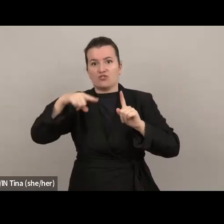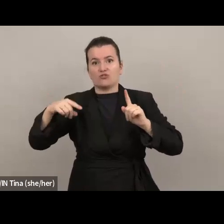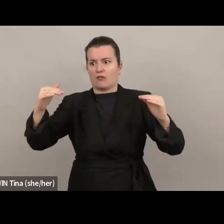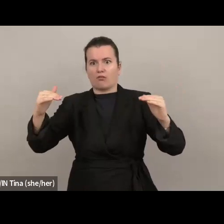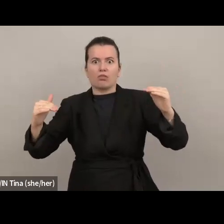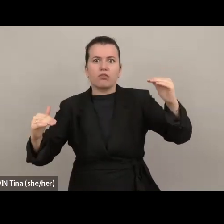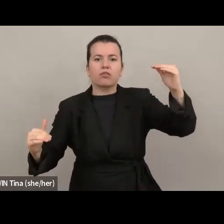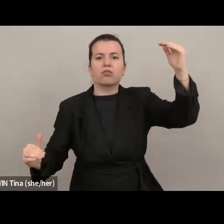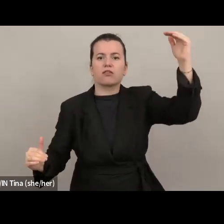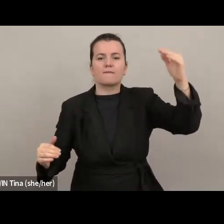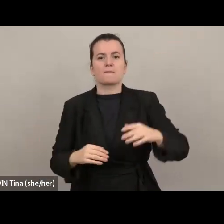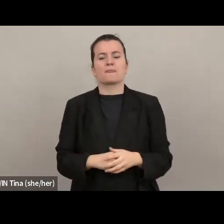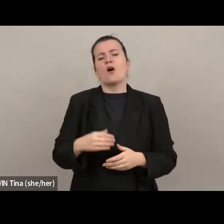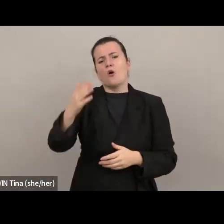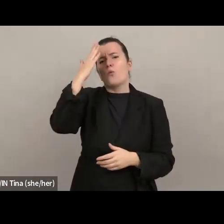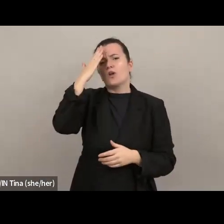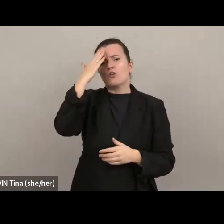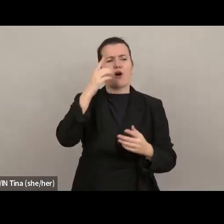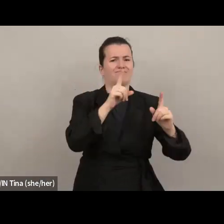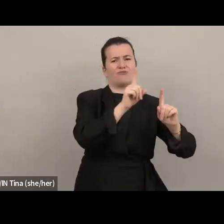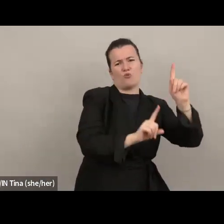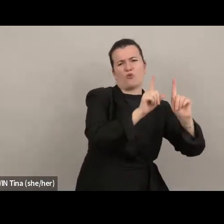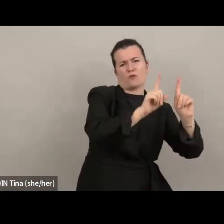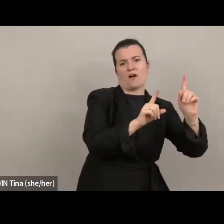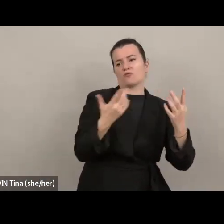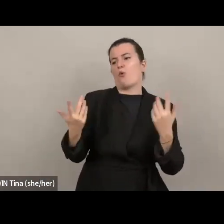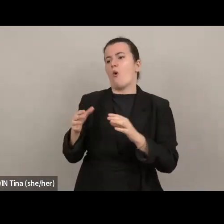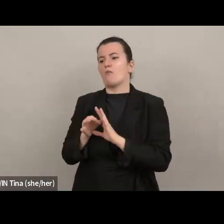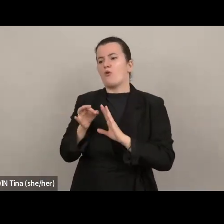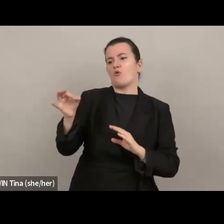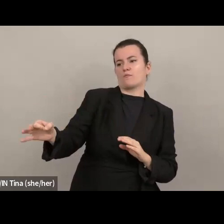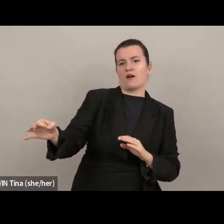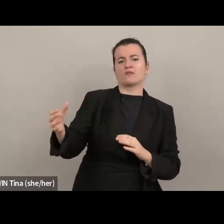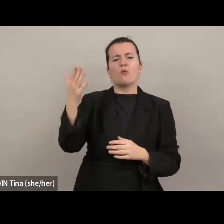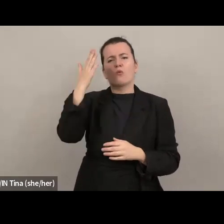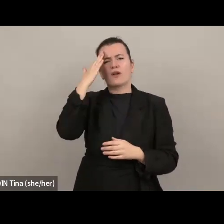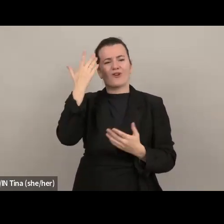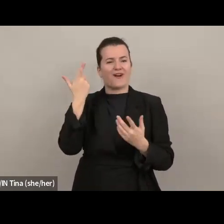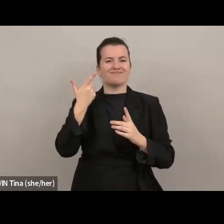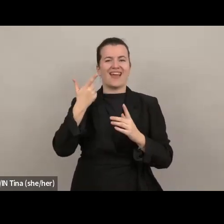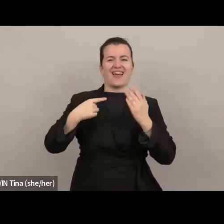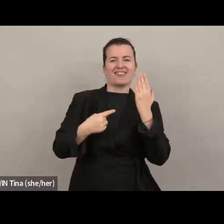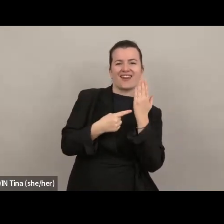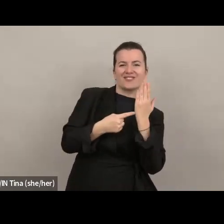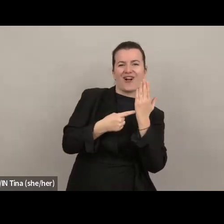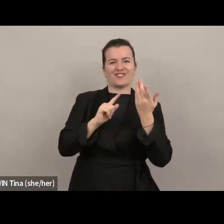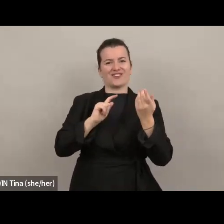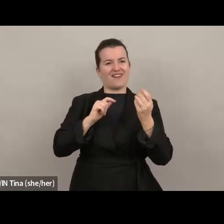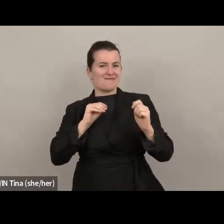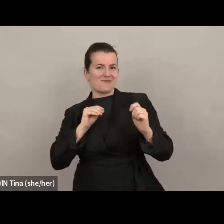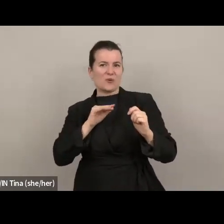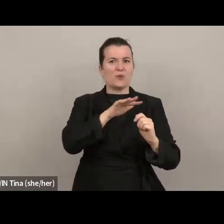livelihoods unfolds against a backdrop of evolving technological landscapes. So things are changing and dynamic all the